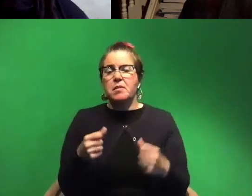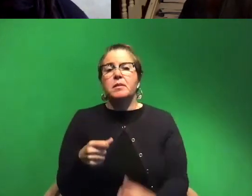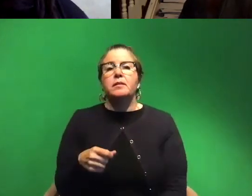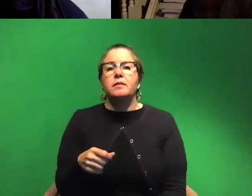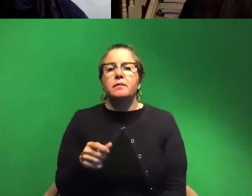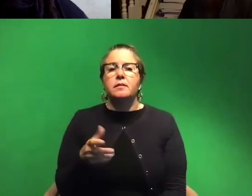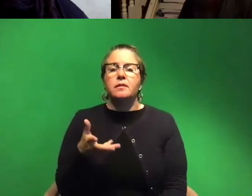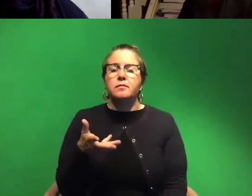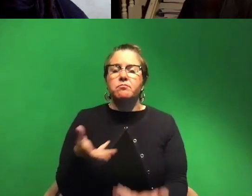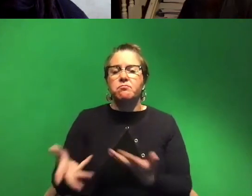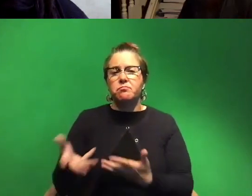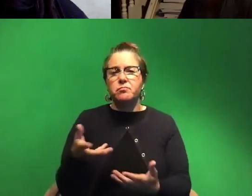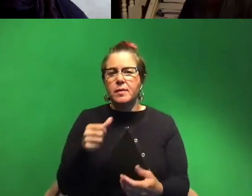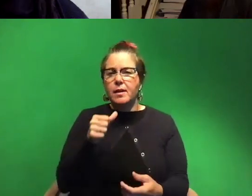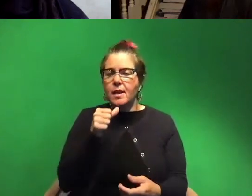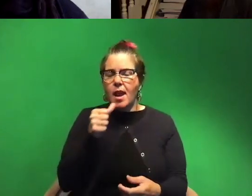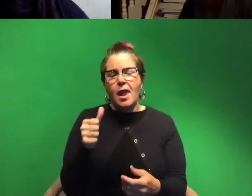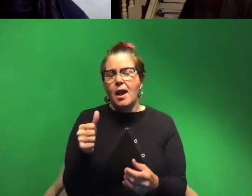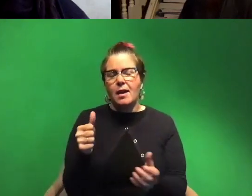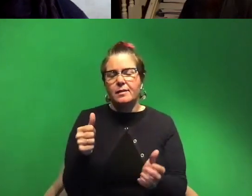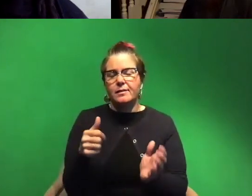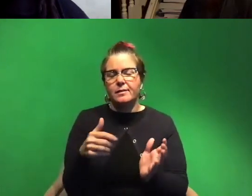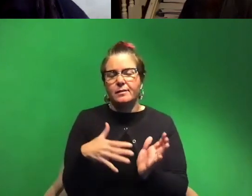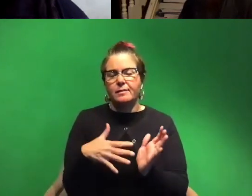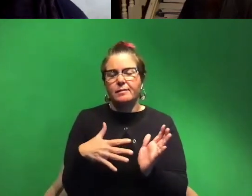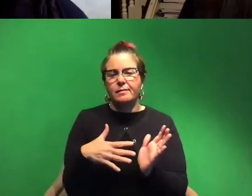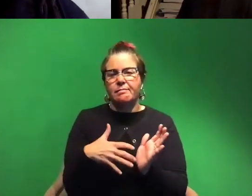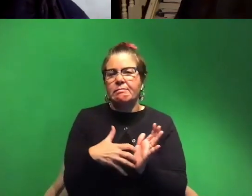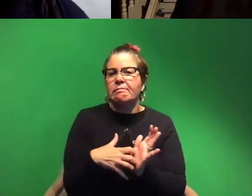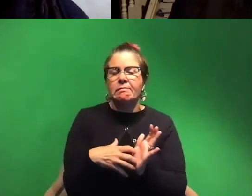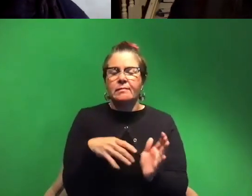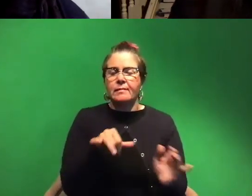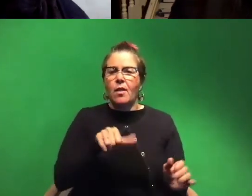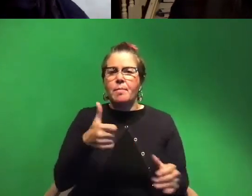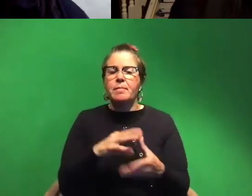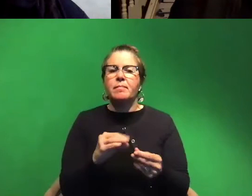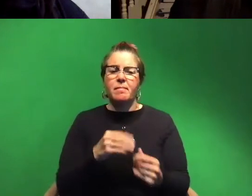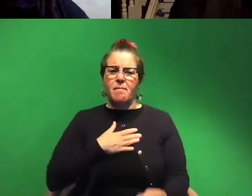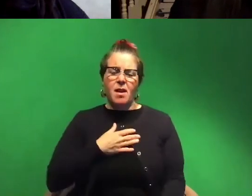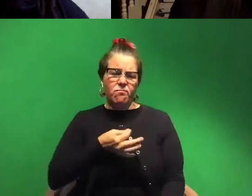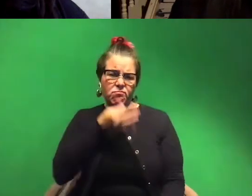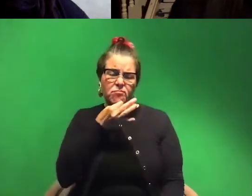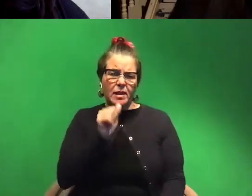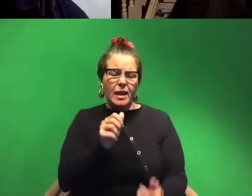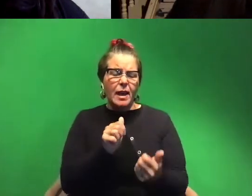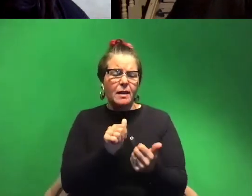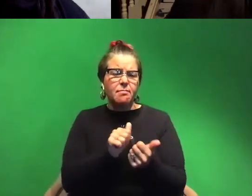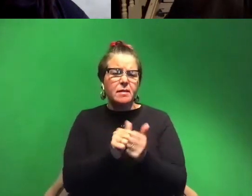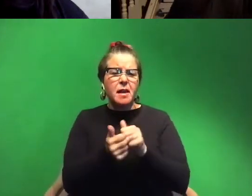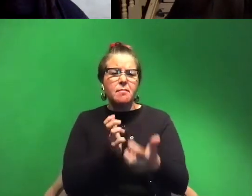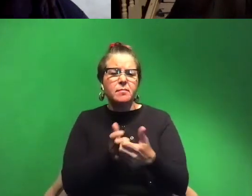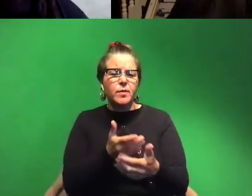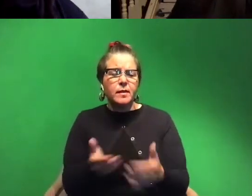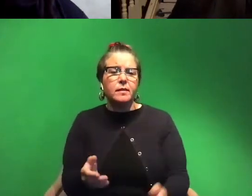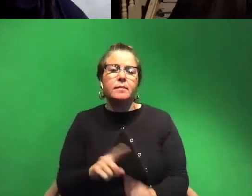of conditions. They're not nearly as delicate as a lot of people have told me, or at least mine weren't. You know, they're pretty good at adapting to things. But the